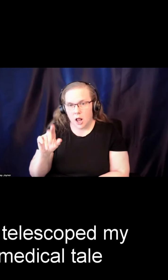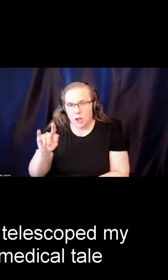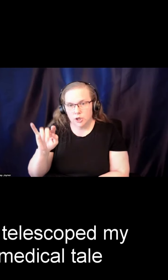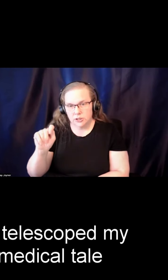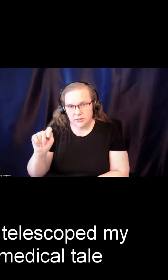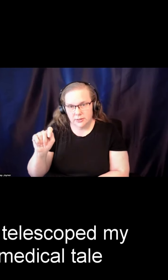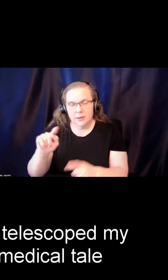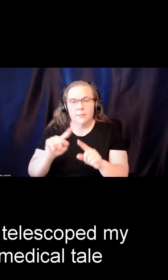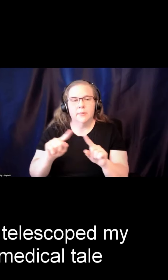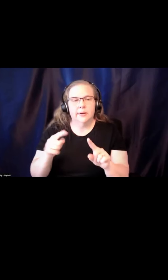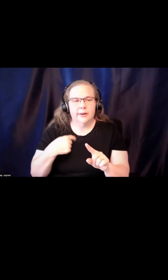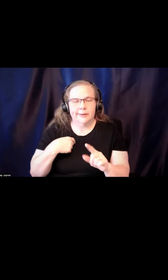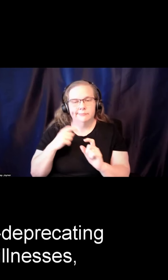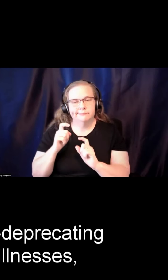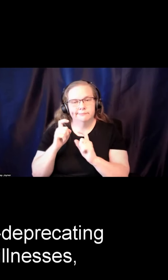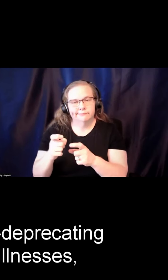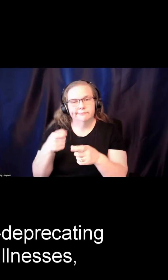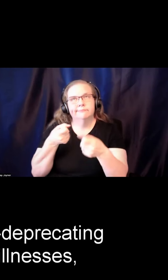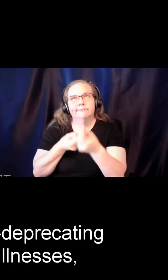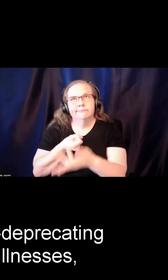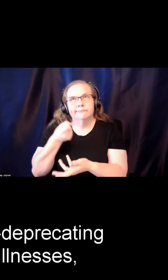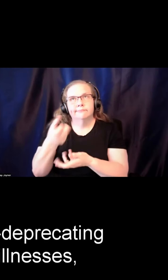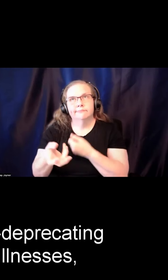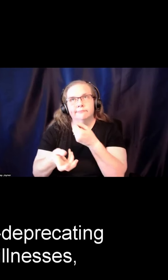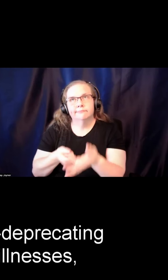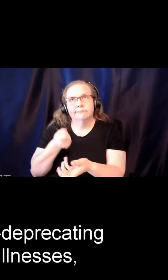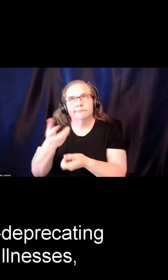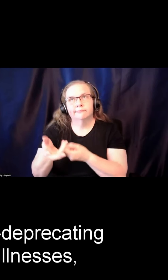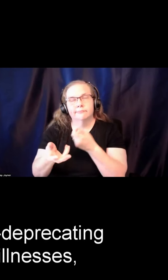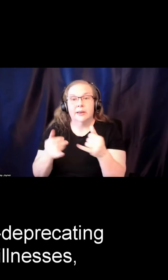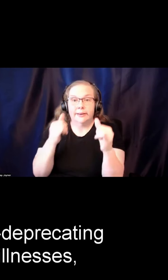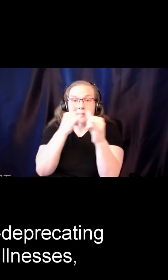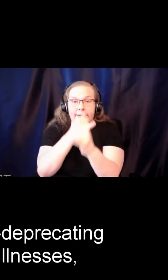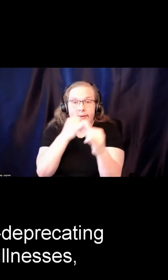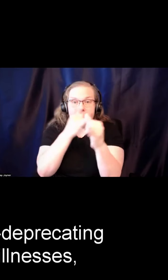complex, unruly medical tale into a giddy, self-deprecating rendition,